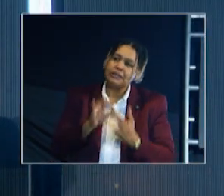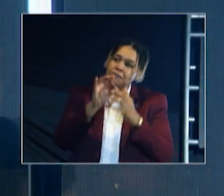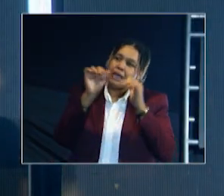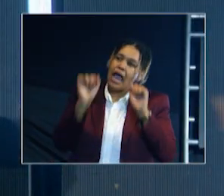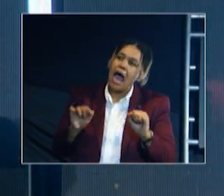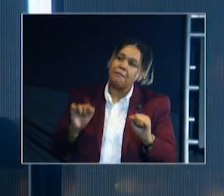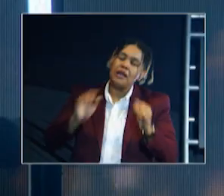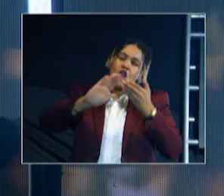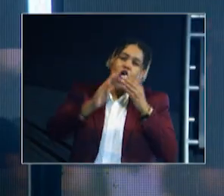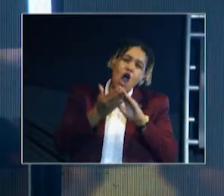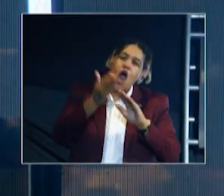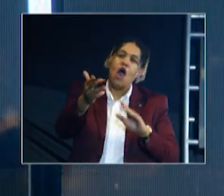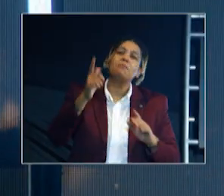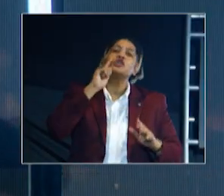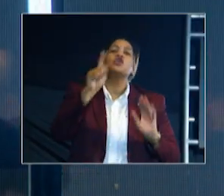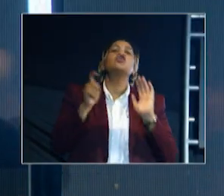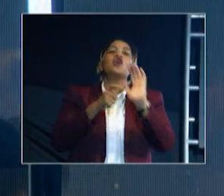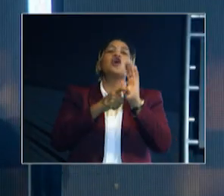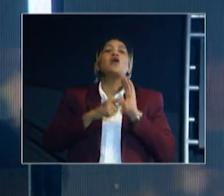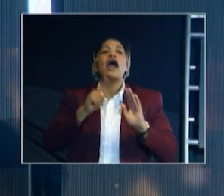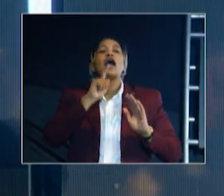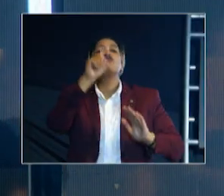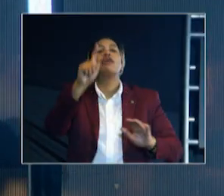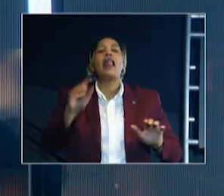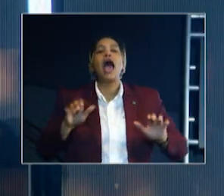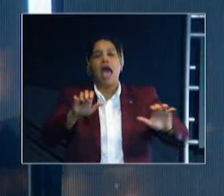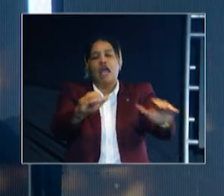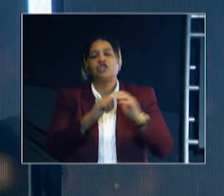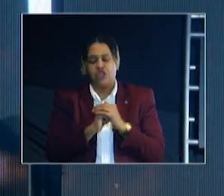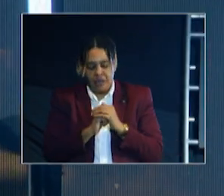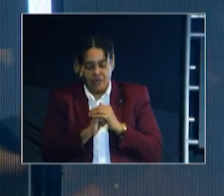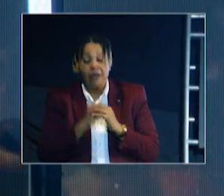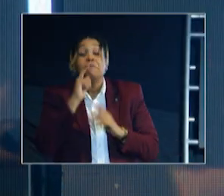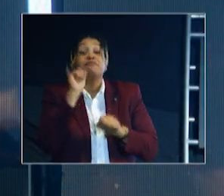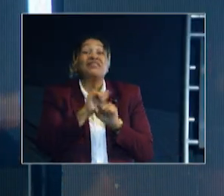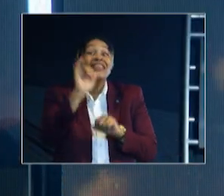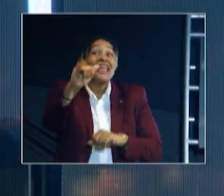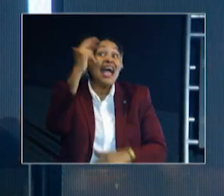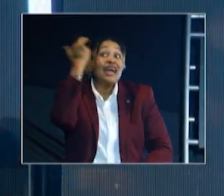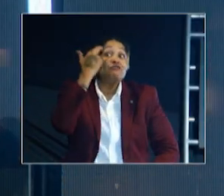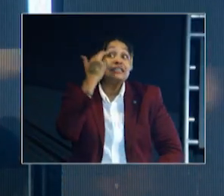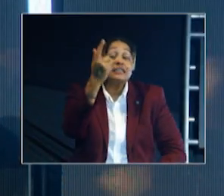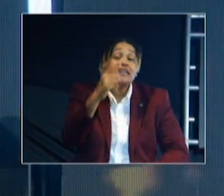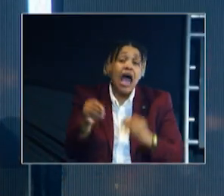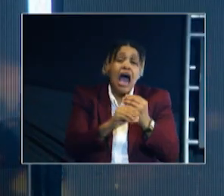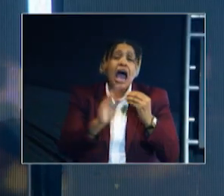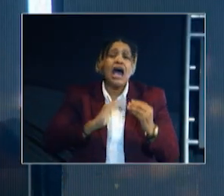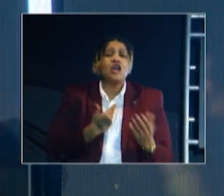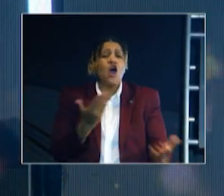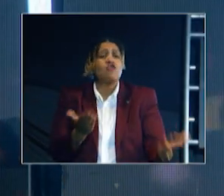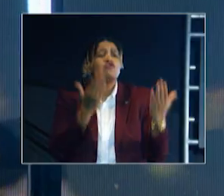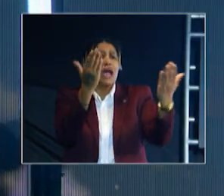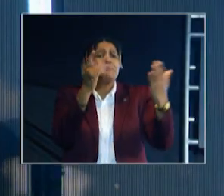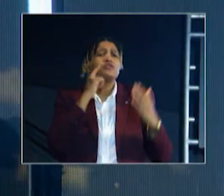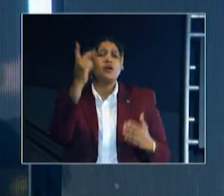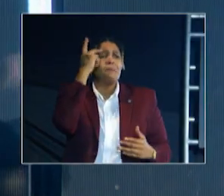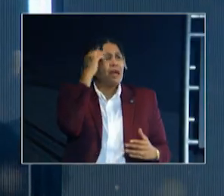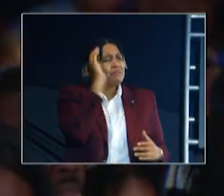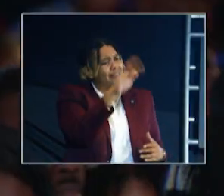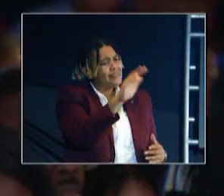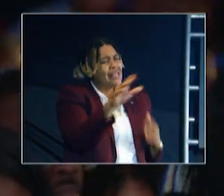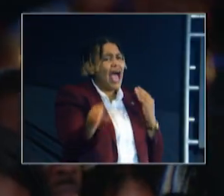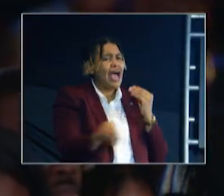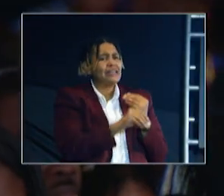abilities community requires real action. And it is for that reason that I recommended to the Prime Minister